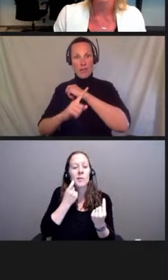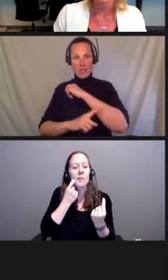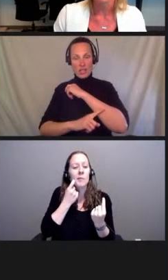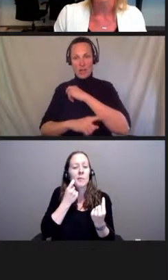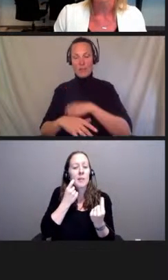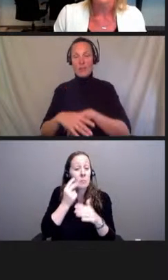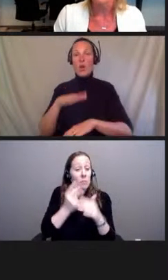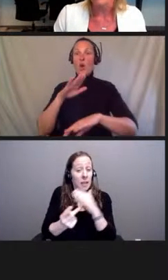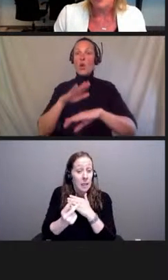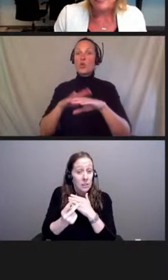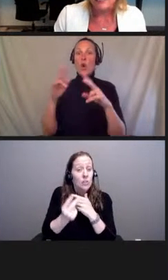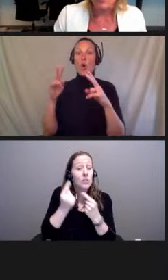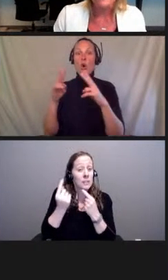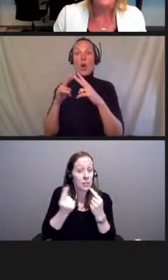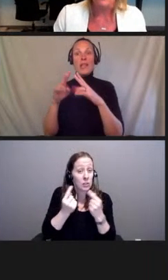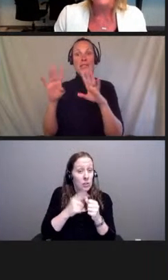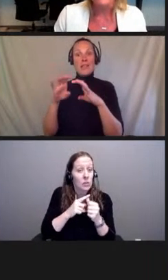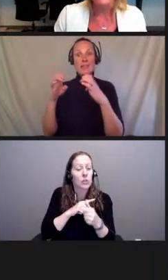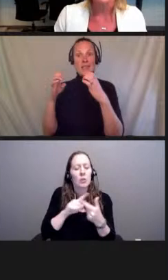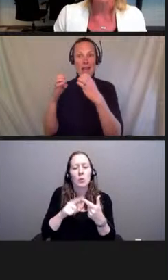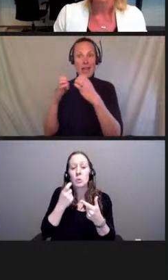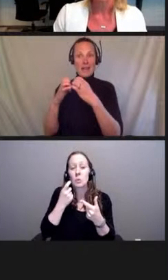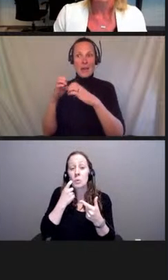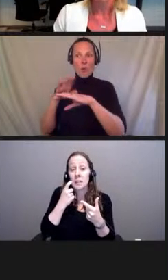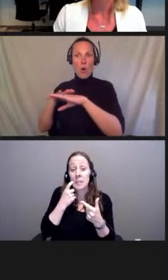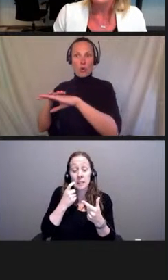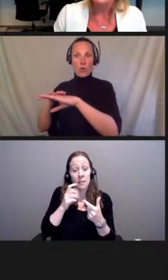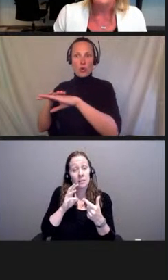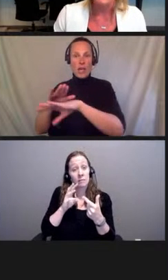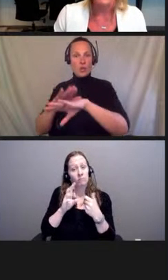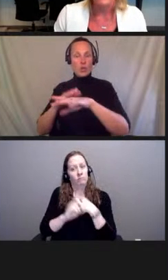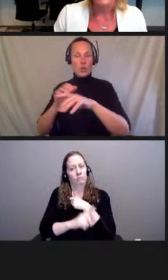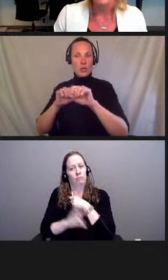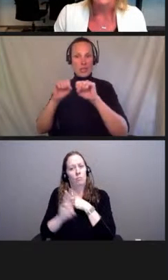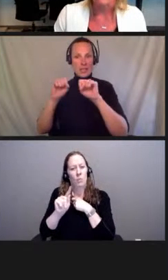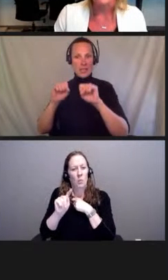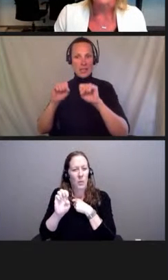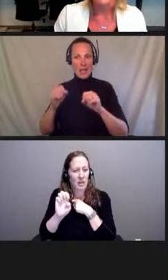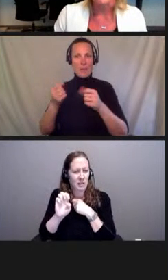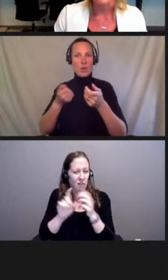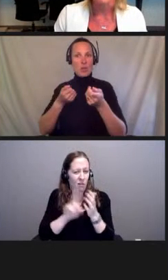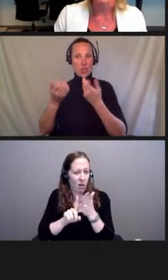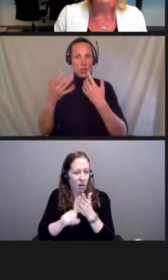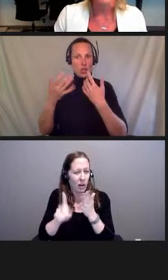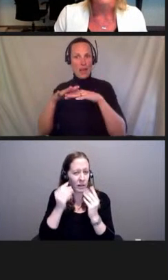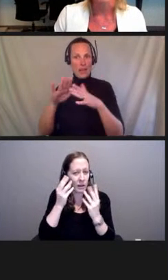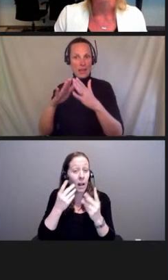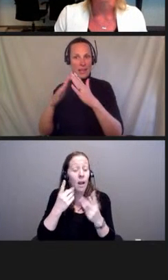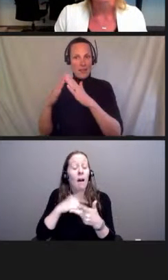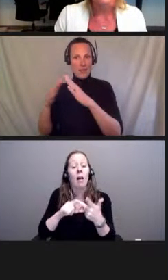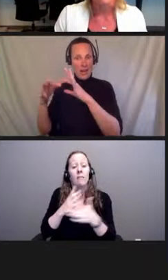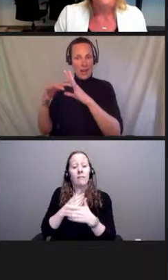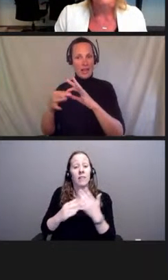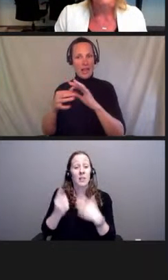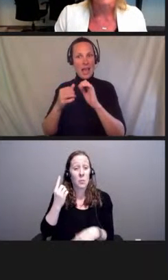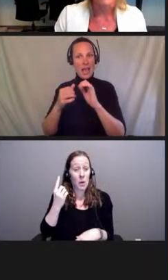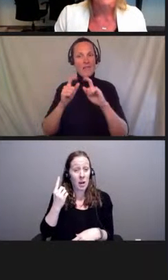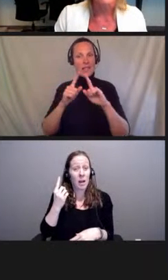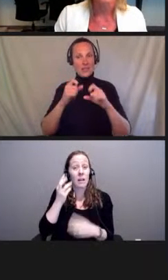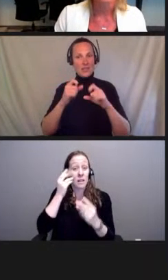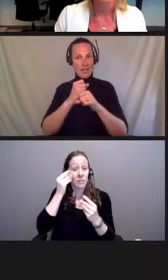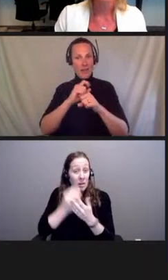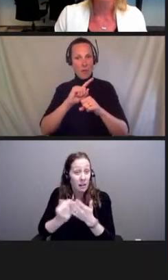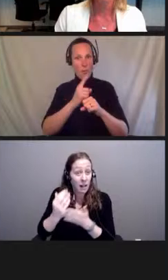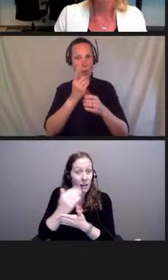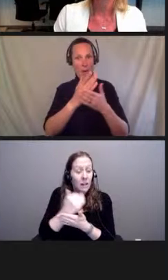through, our most recent waste audit data, and all of the extensive research that was undertaken in phase 1 when identifying the future